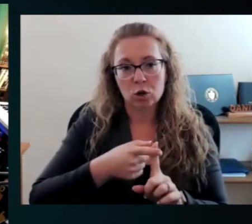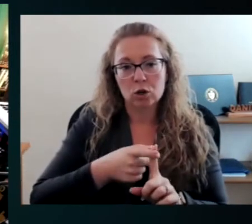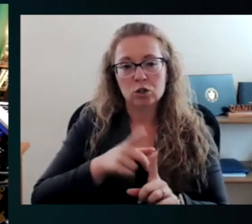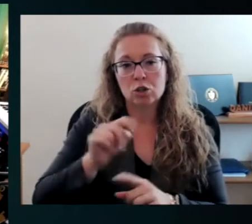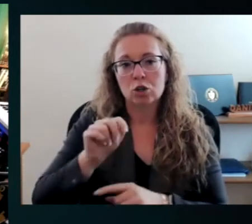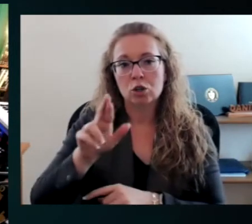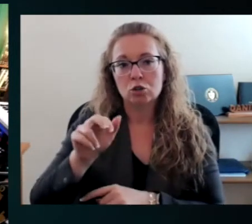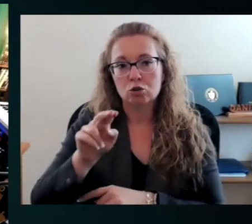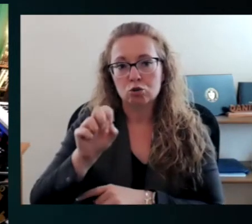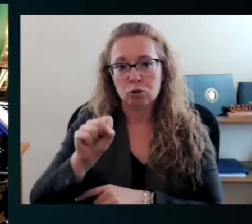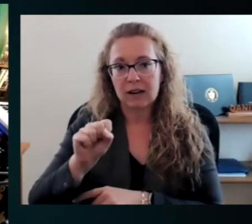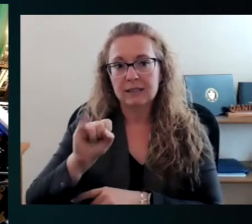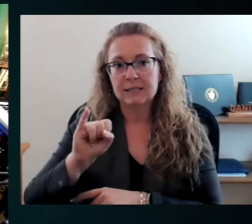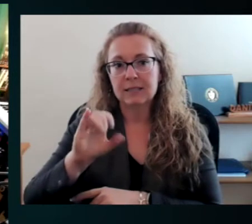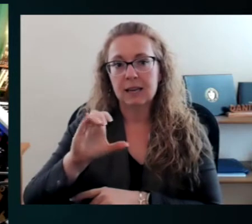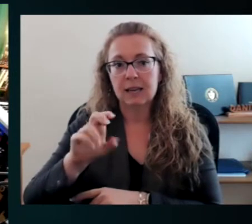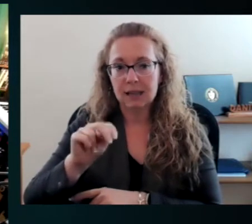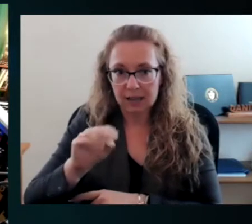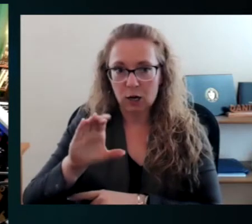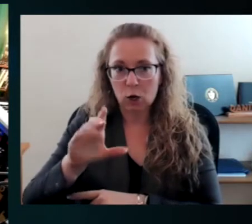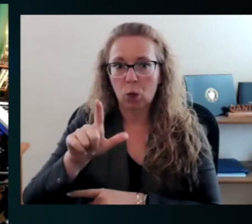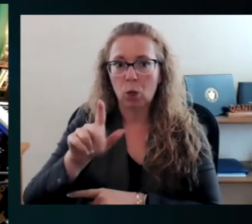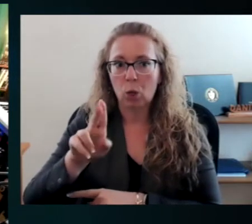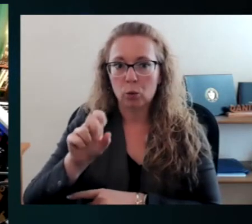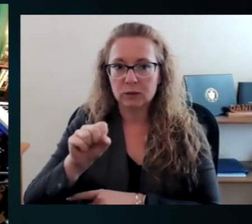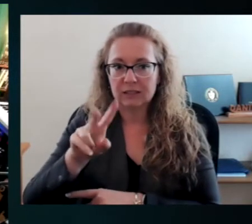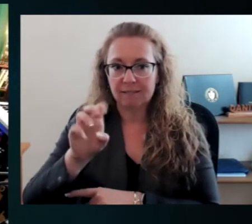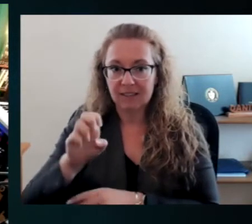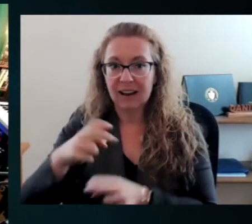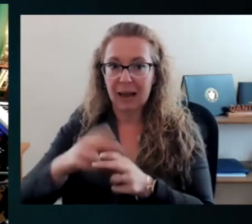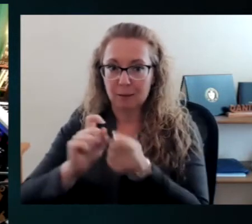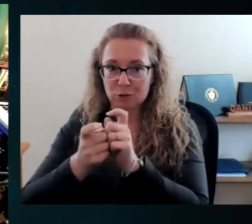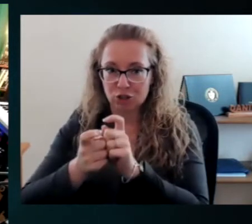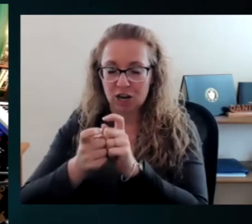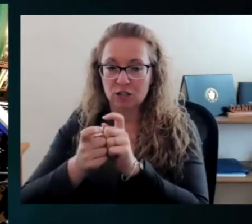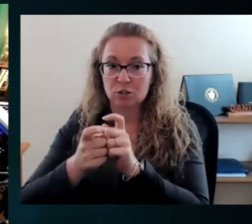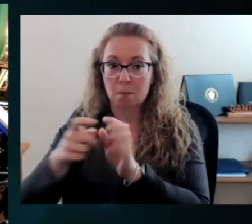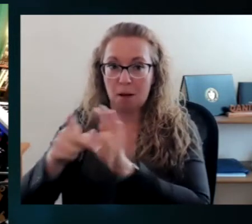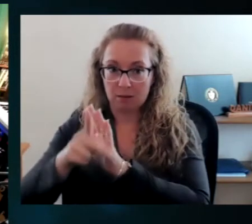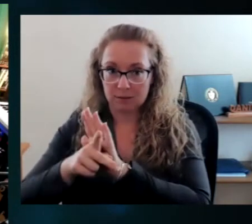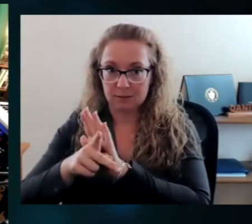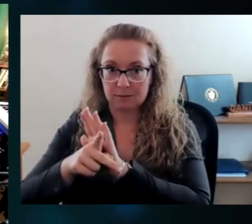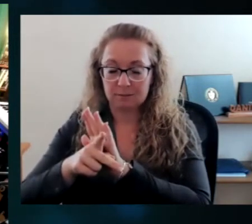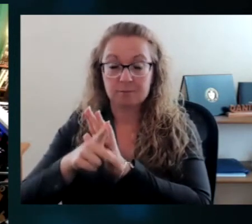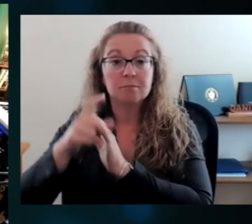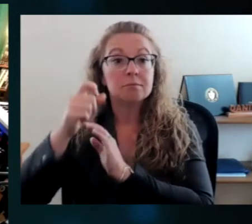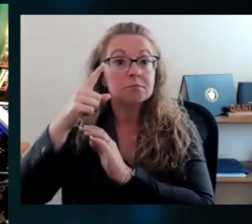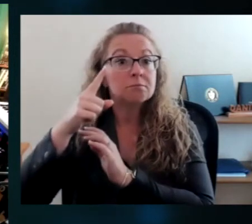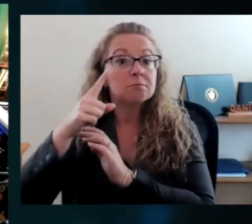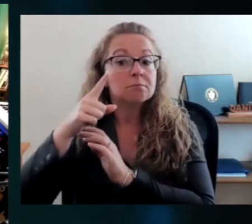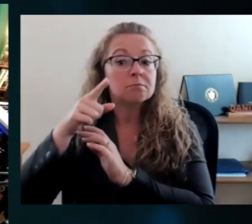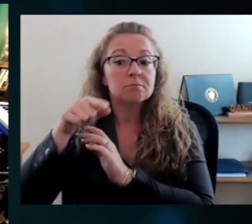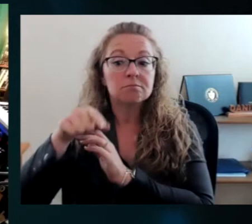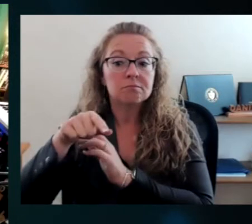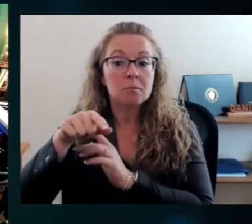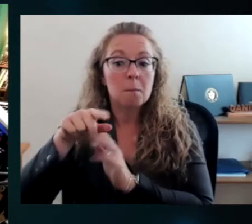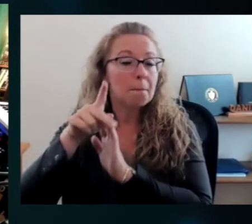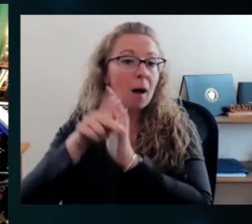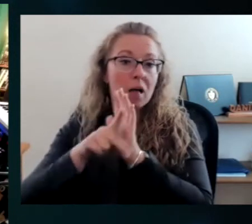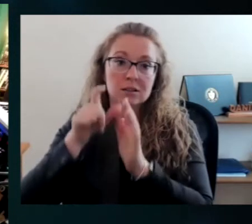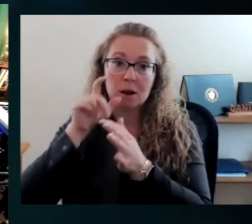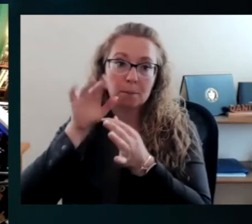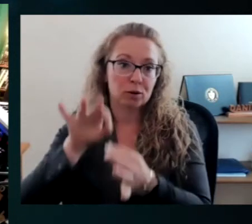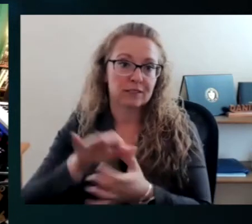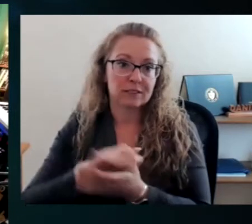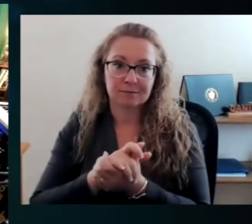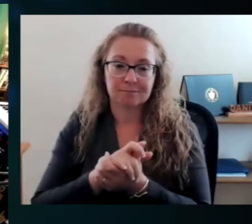be adopted by a major publisher in the world. It's an imperfect policy. It was and still is